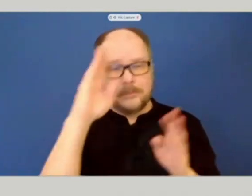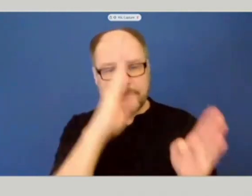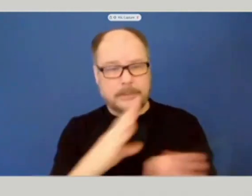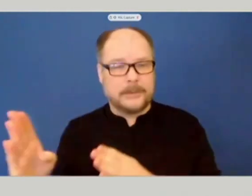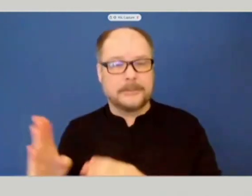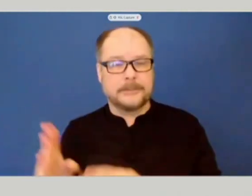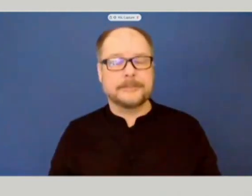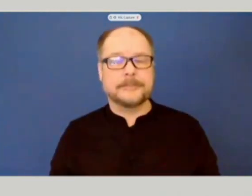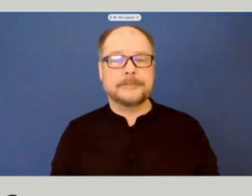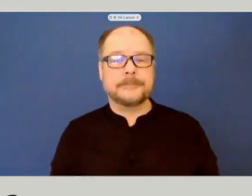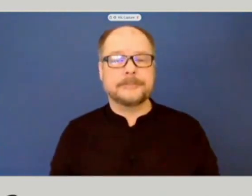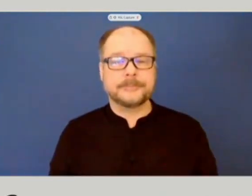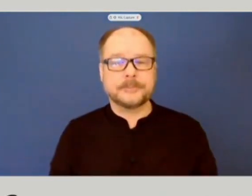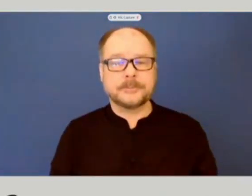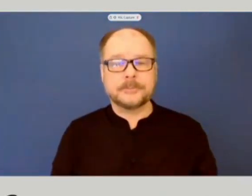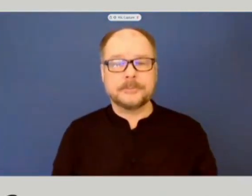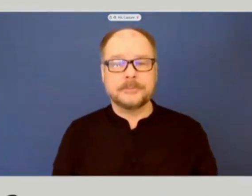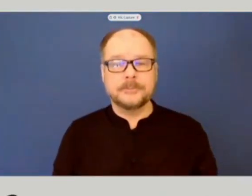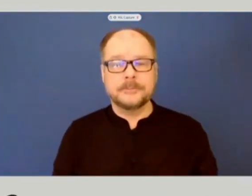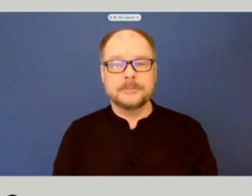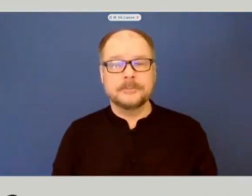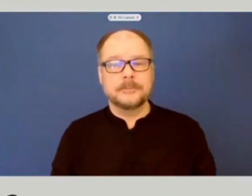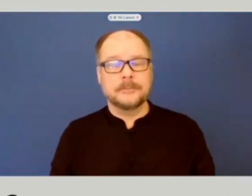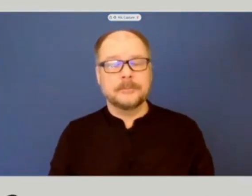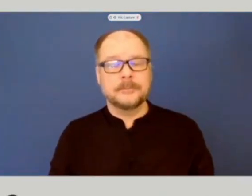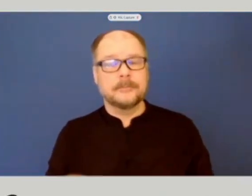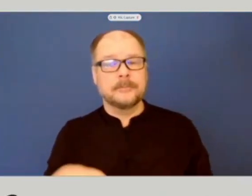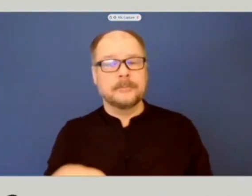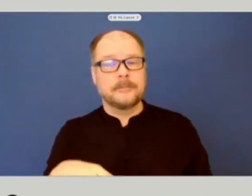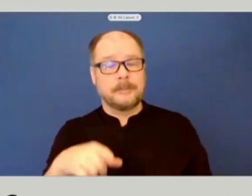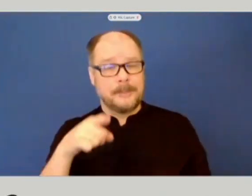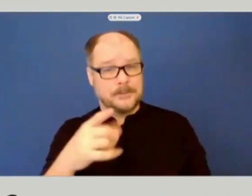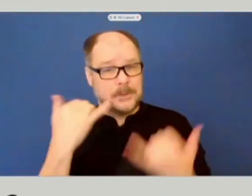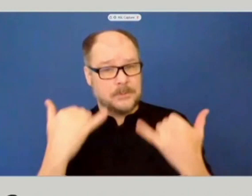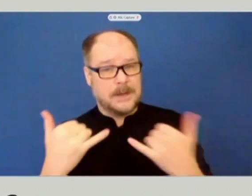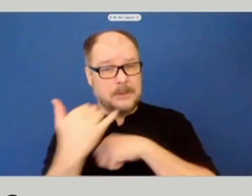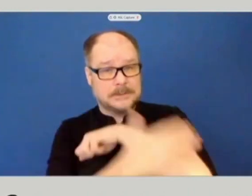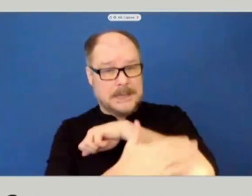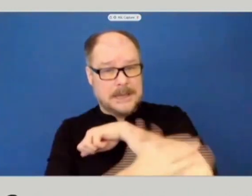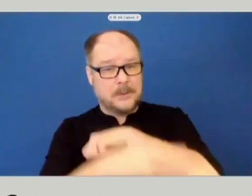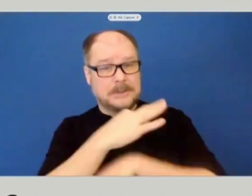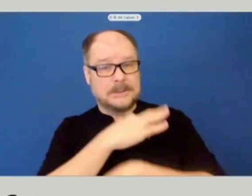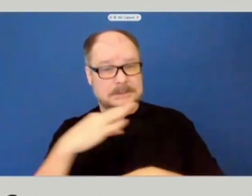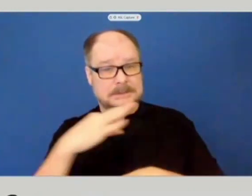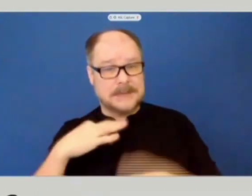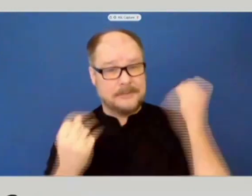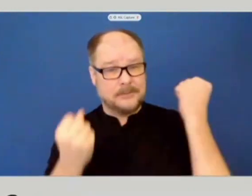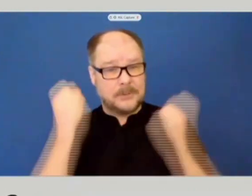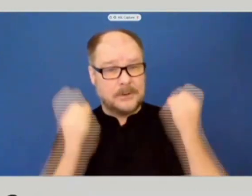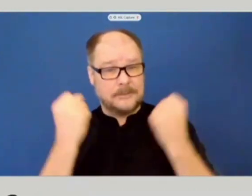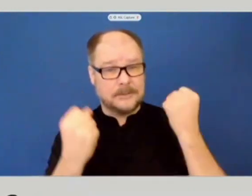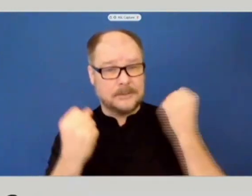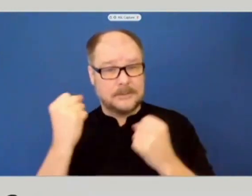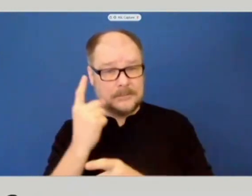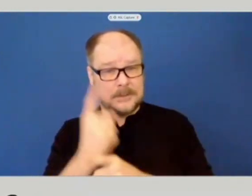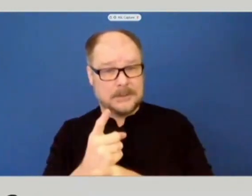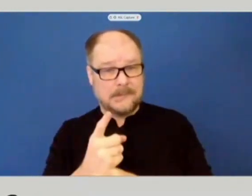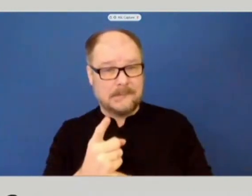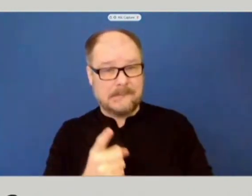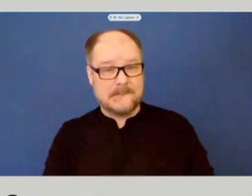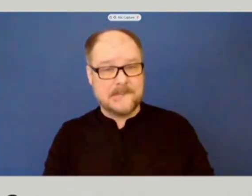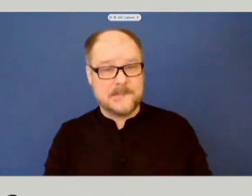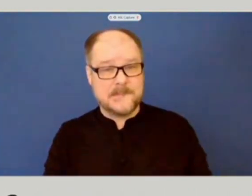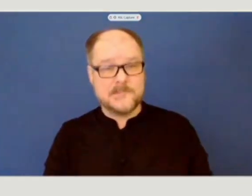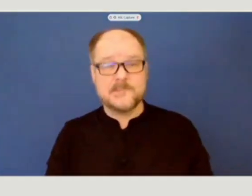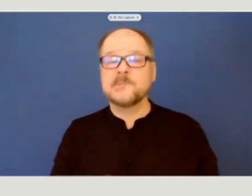And that is with county staff, correct? Now, currently it's county staff that are driving, correct?